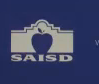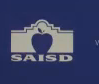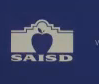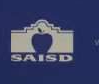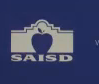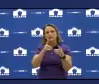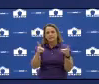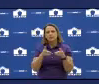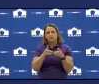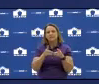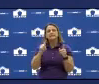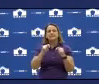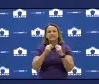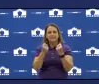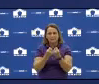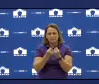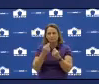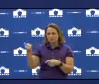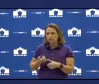you to the redistricting team.